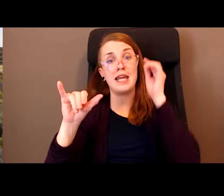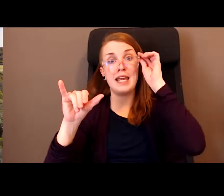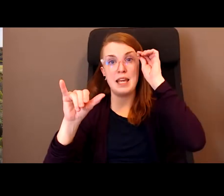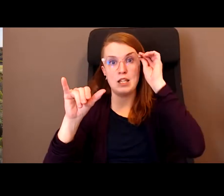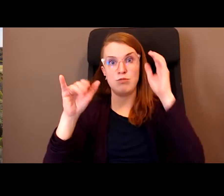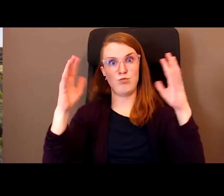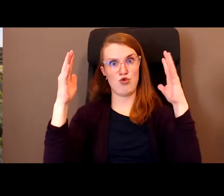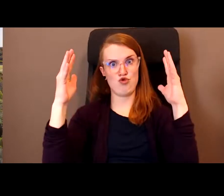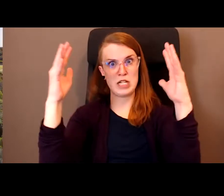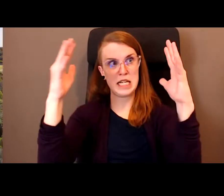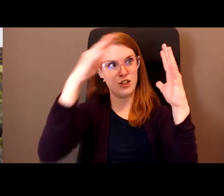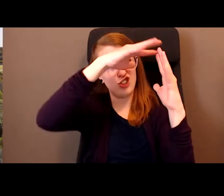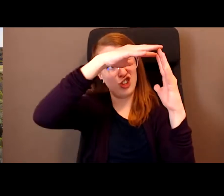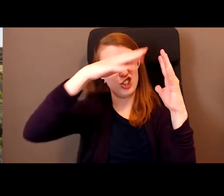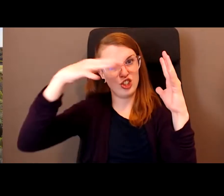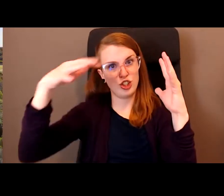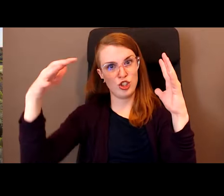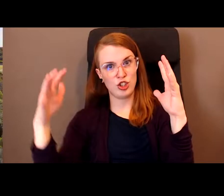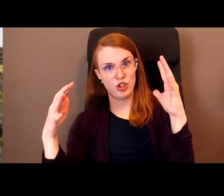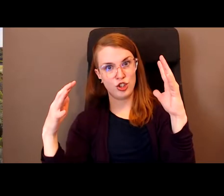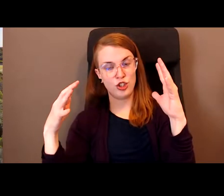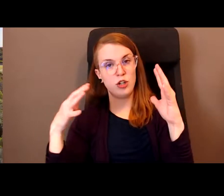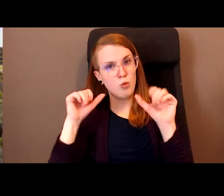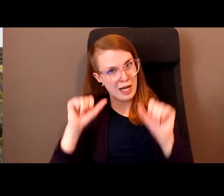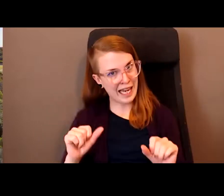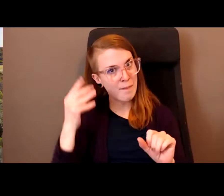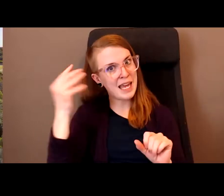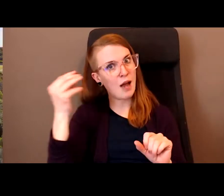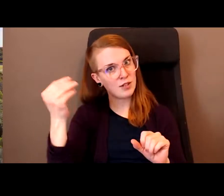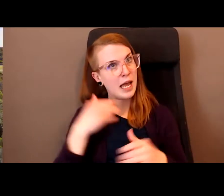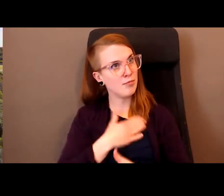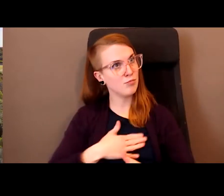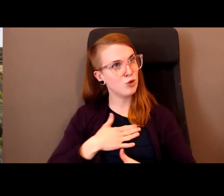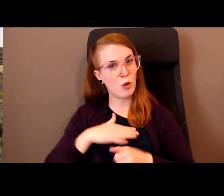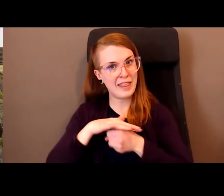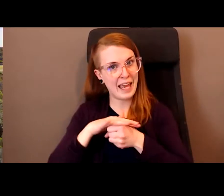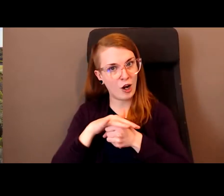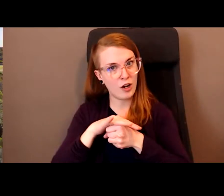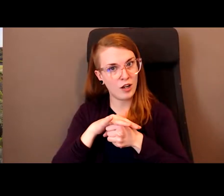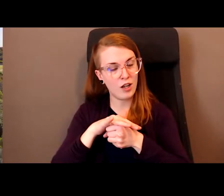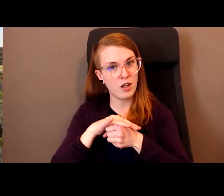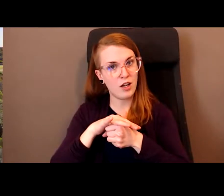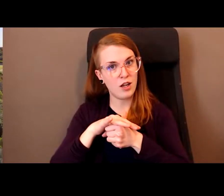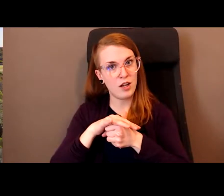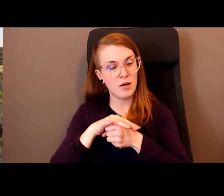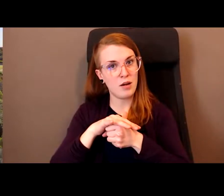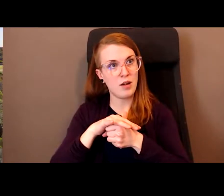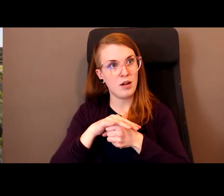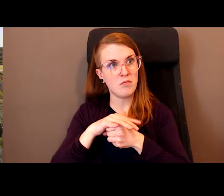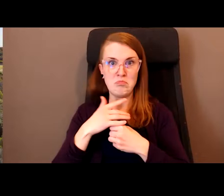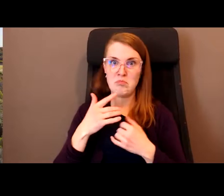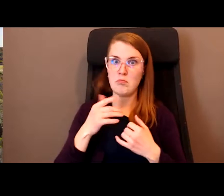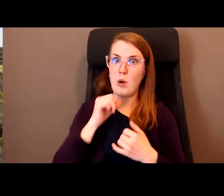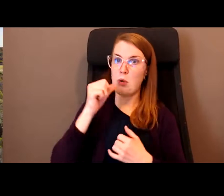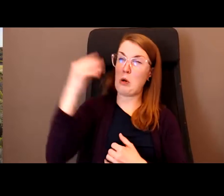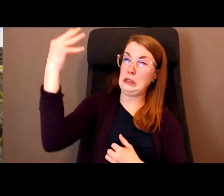outdoors and enjoy these areas without being susceptible to the extreme heat that we're going to experience